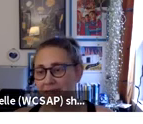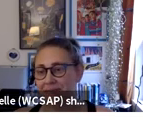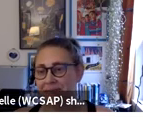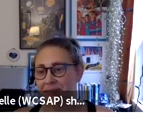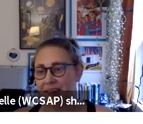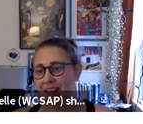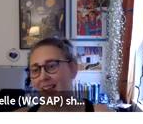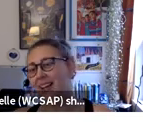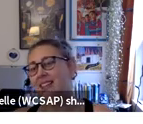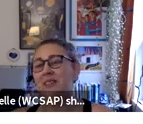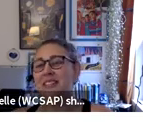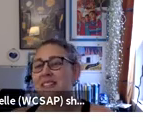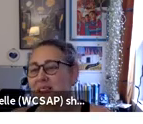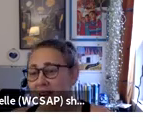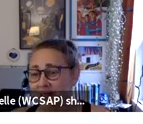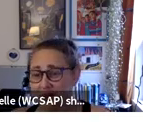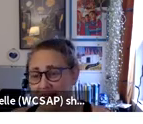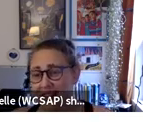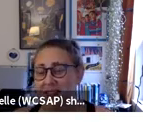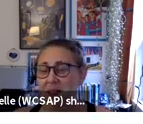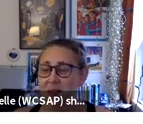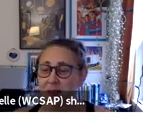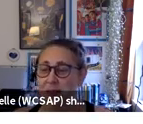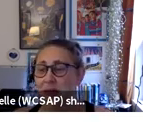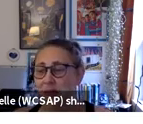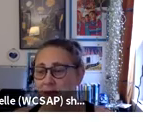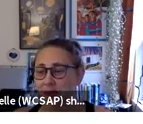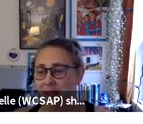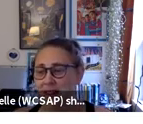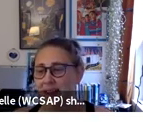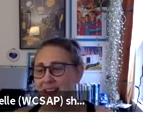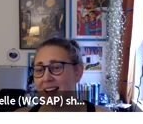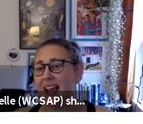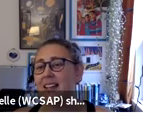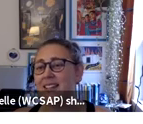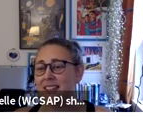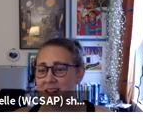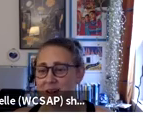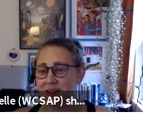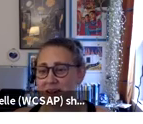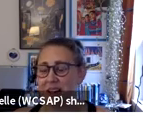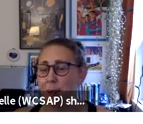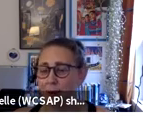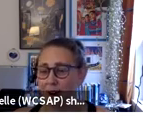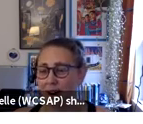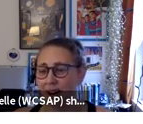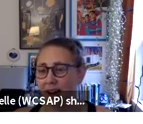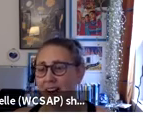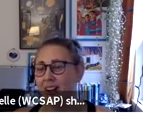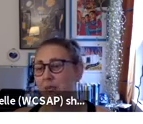story. Because I don't need to know their story. What I need to know from you is, like, as the listener, as the